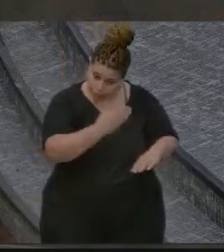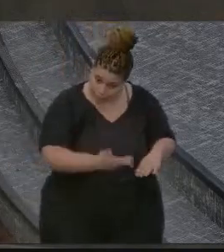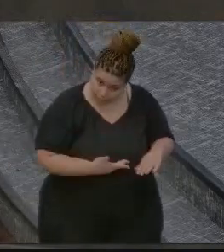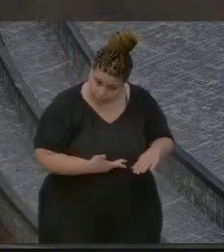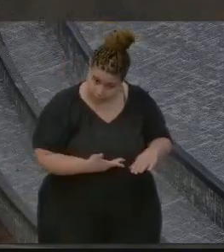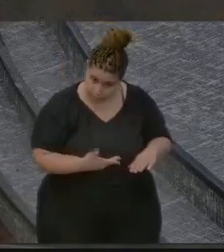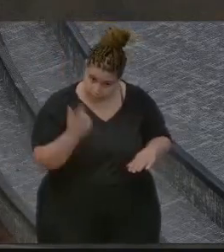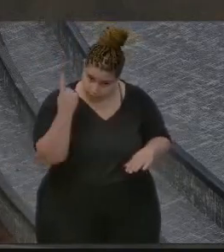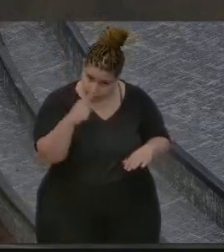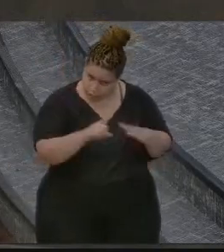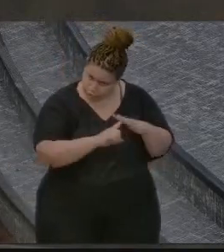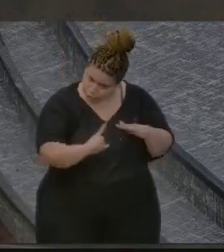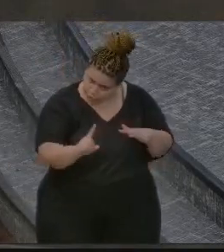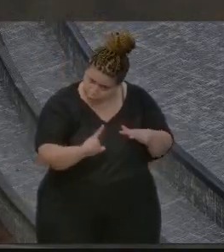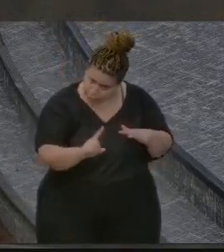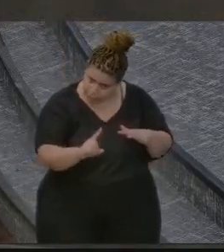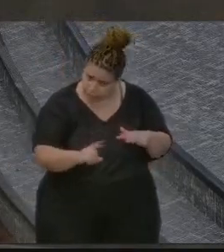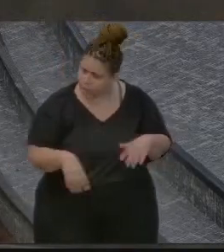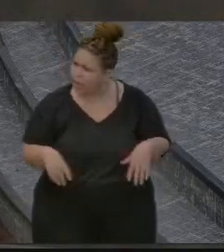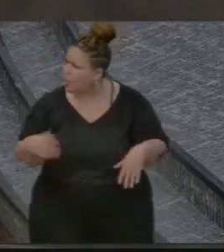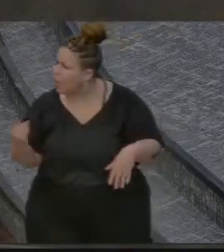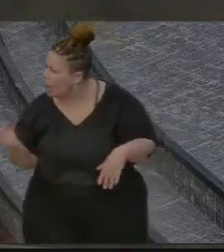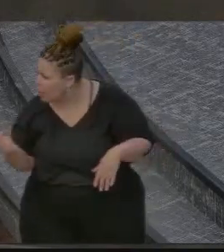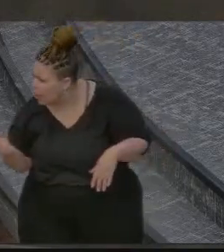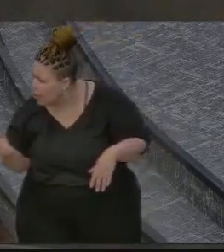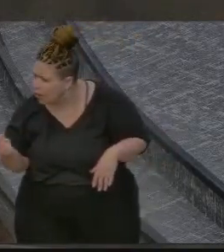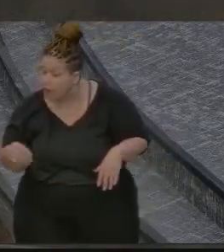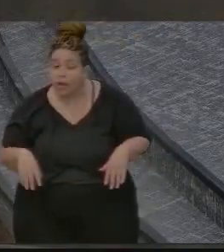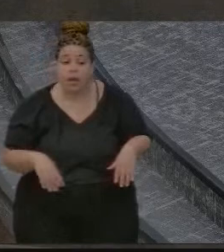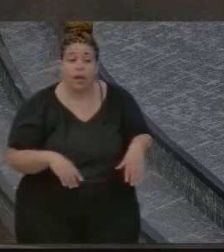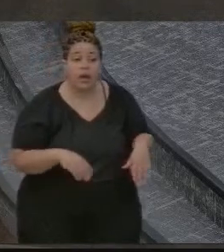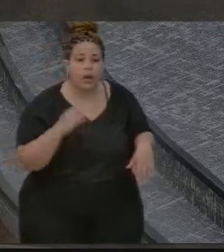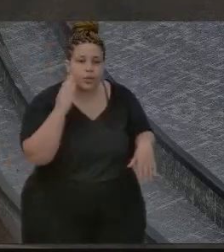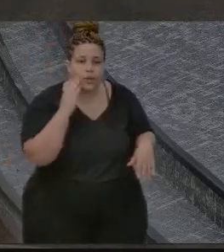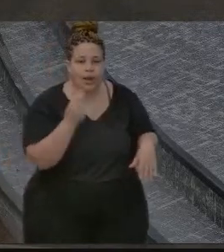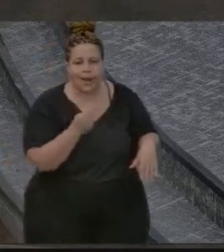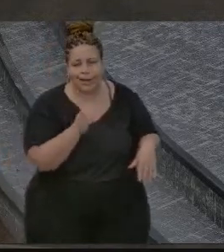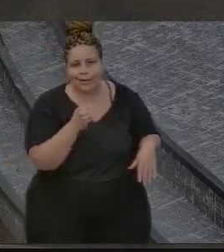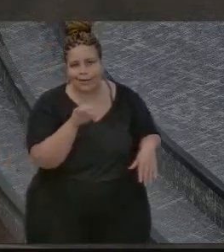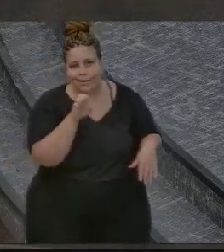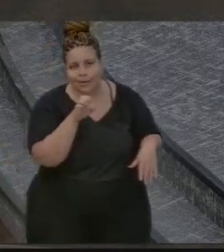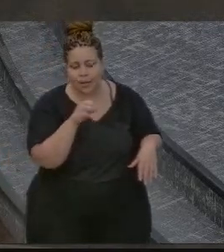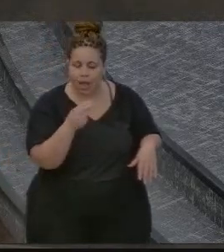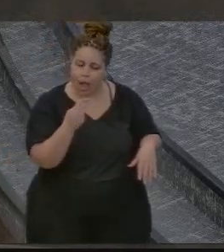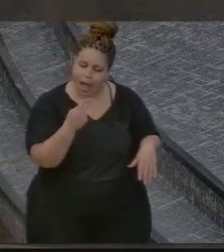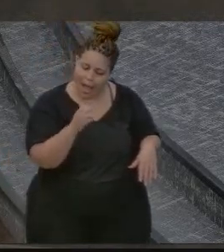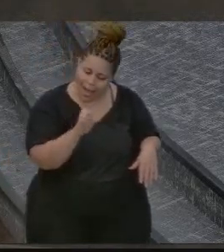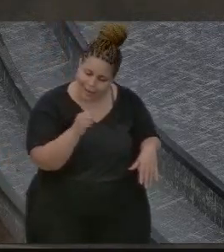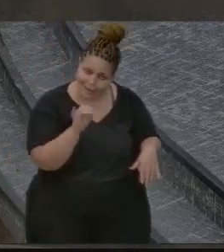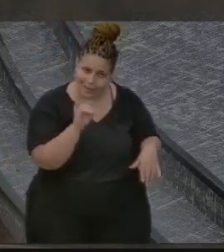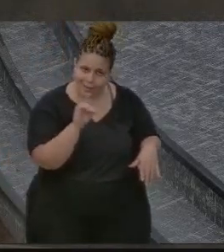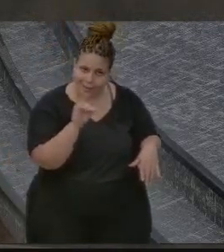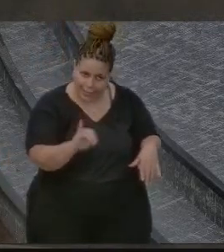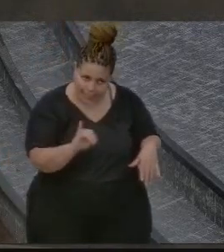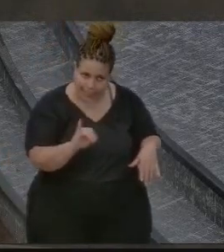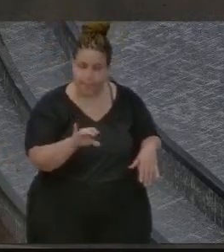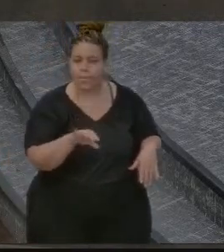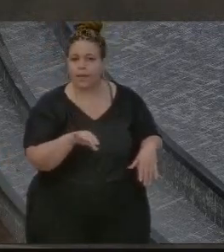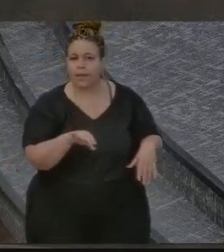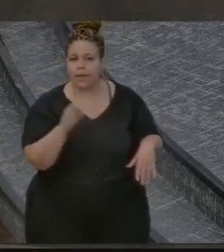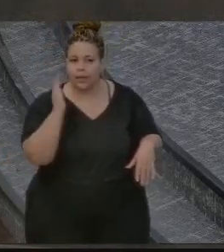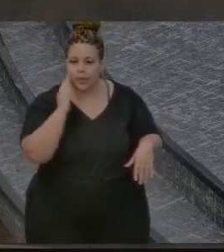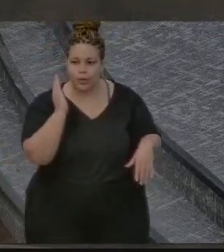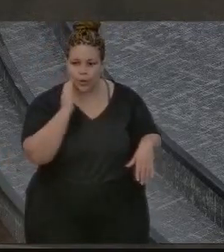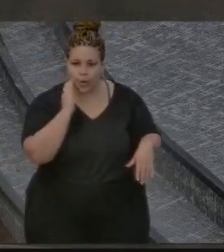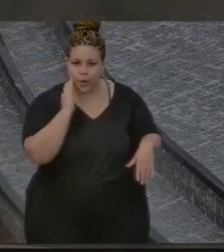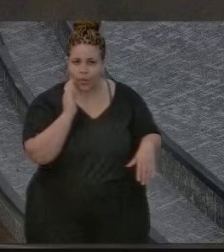What was that? Have we invited well, Heidi obviously will be hopefully coming, but the other two board members-elect